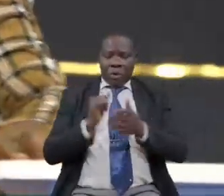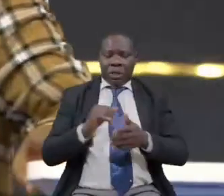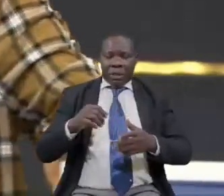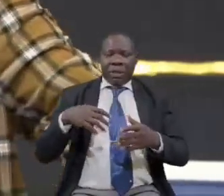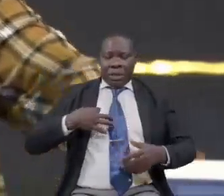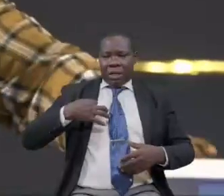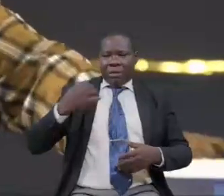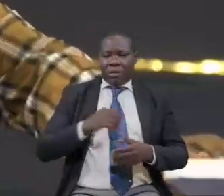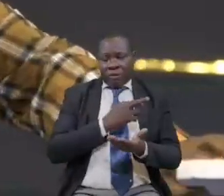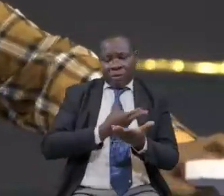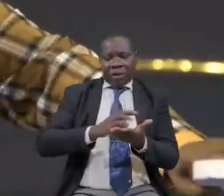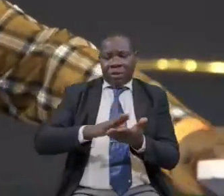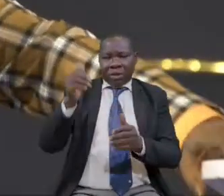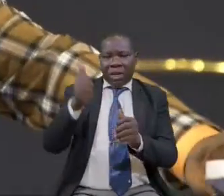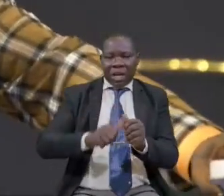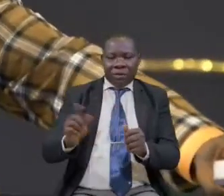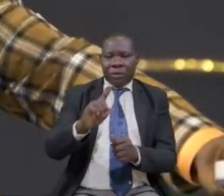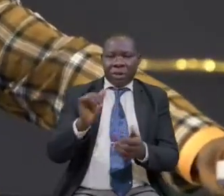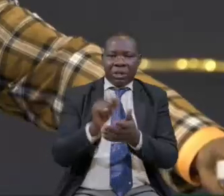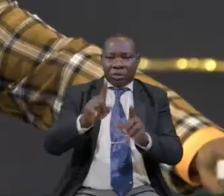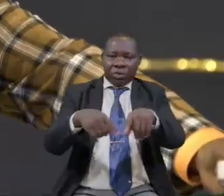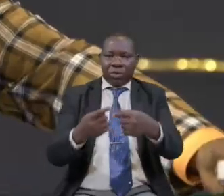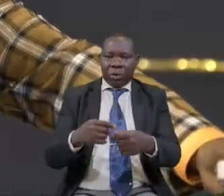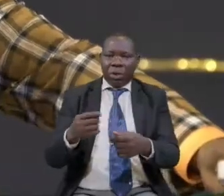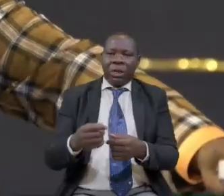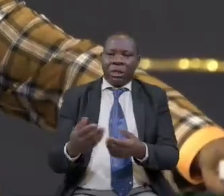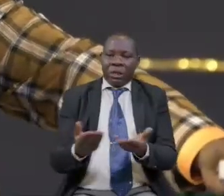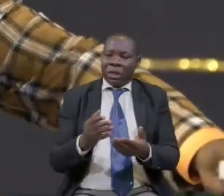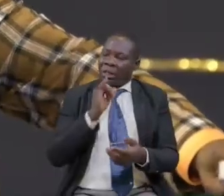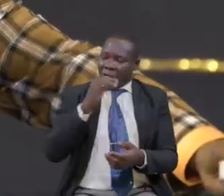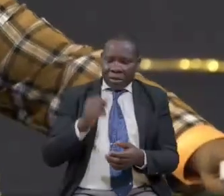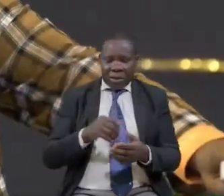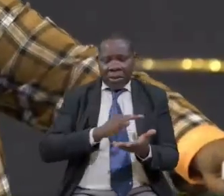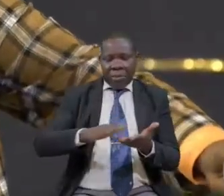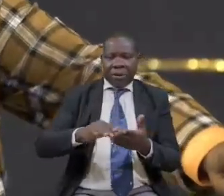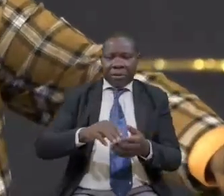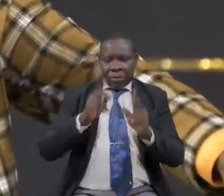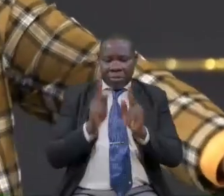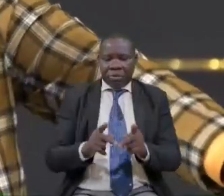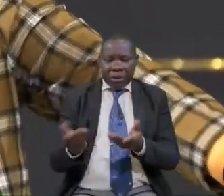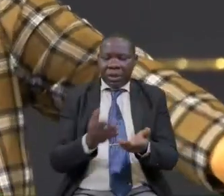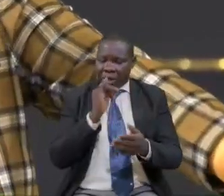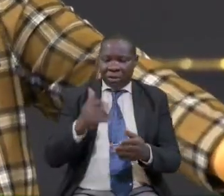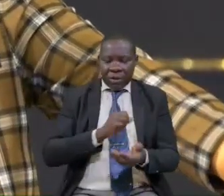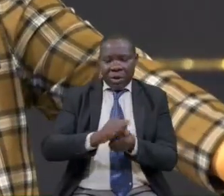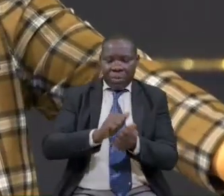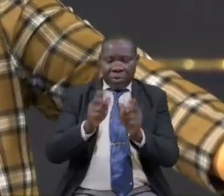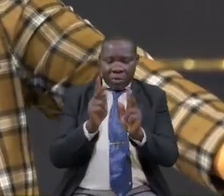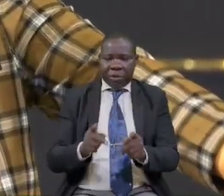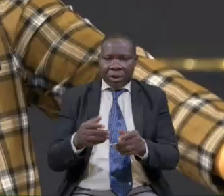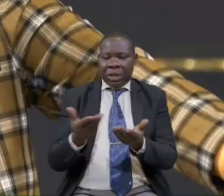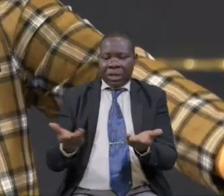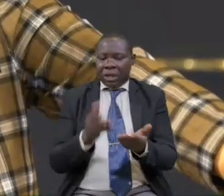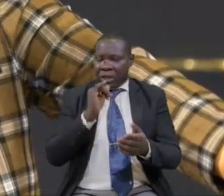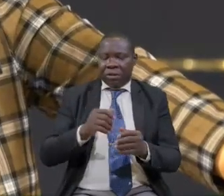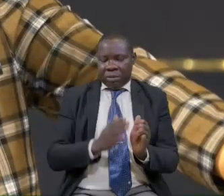Here is a pardoned person. Here is a purged person. Here is a prepared person. And the Lord